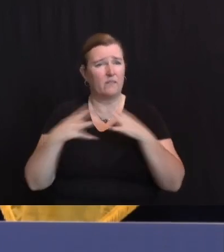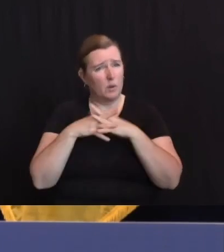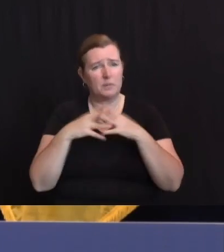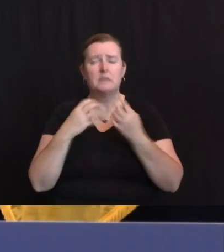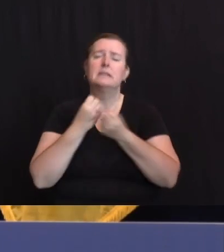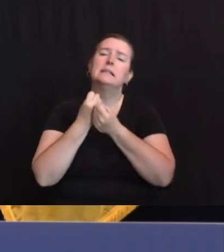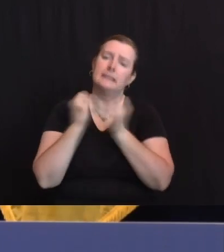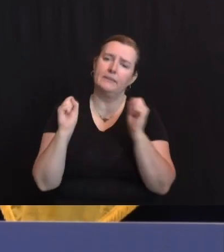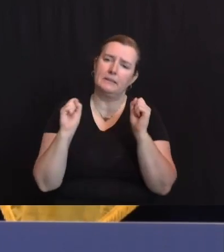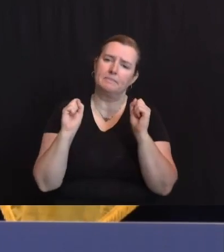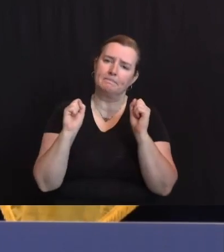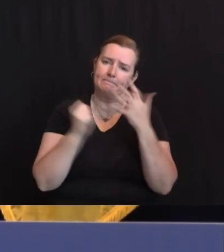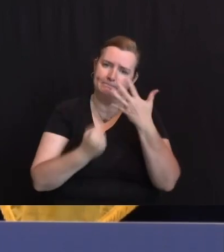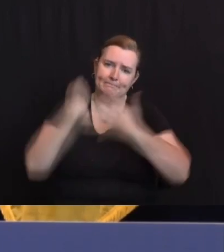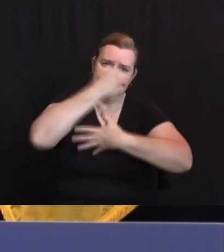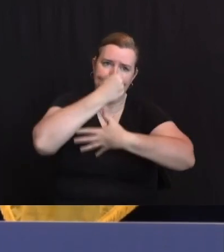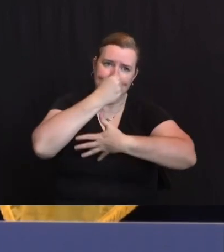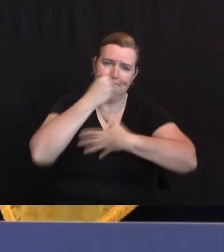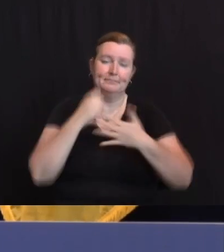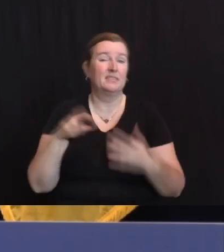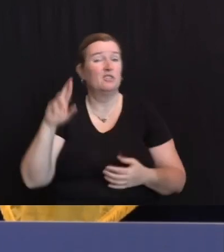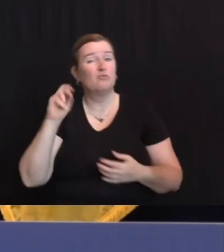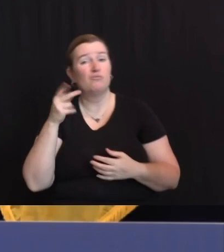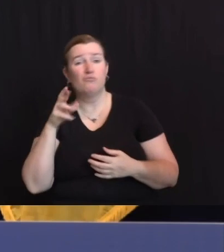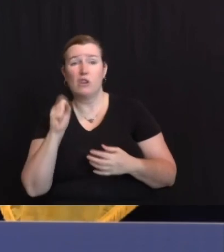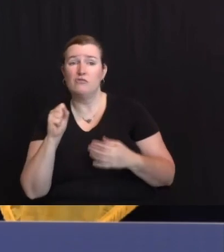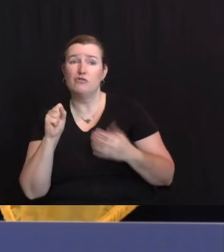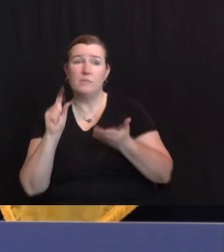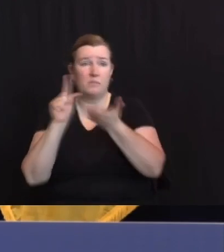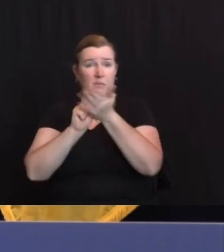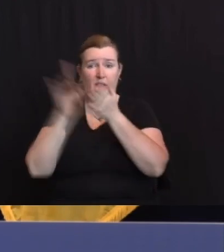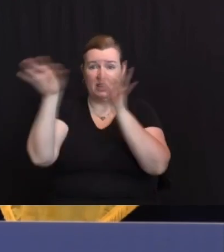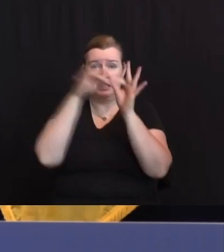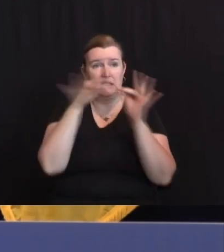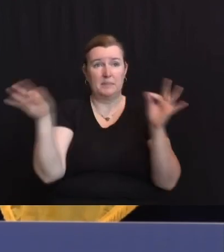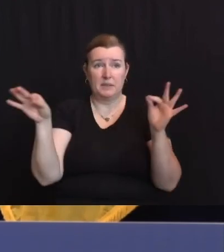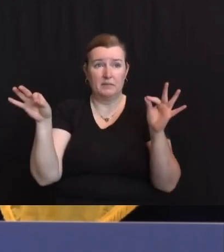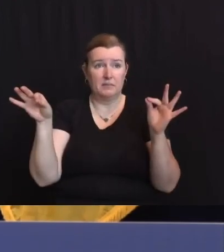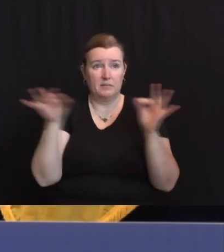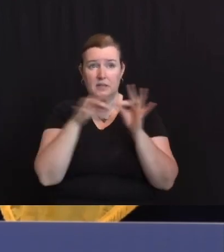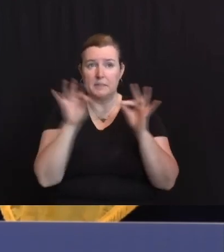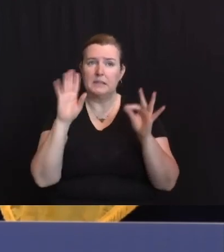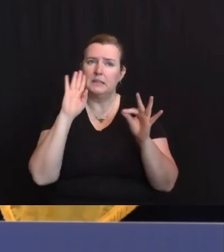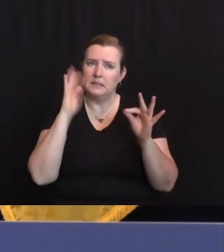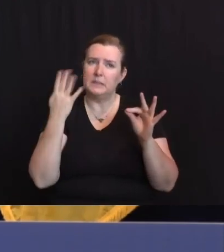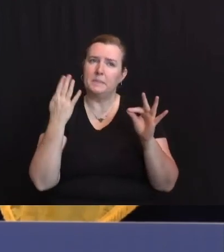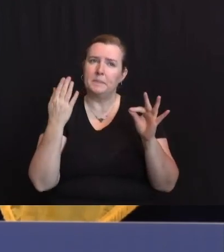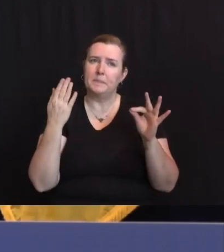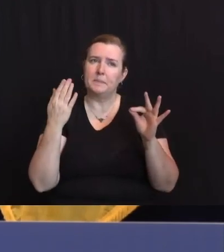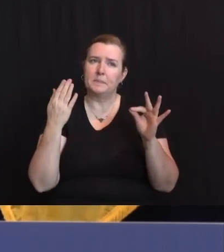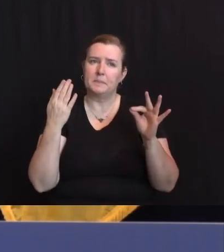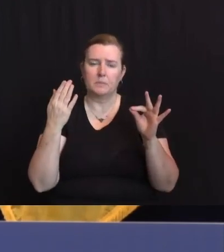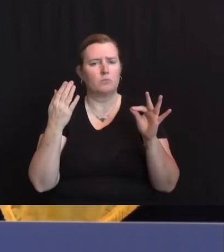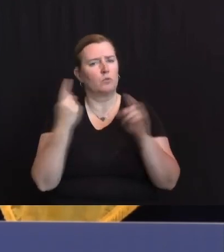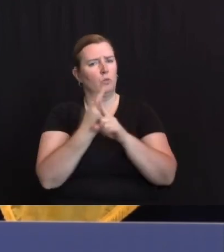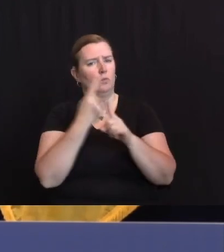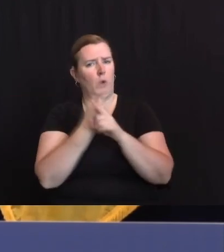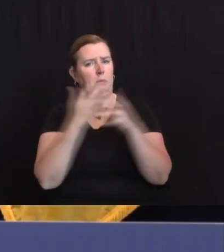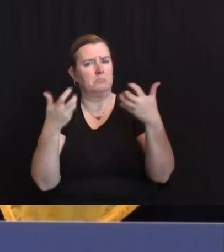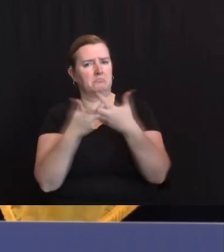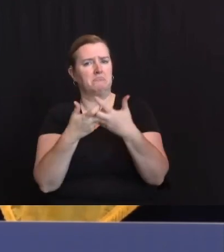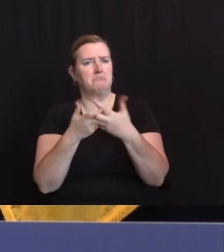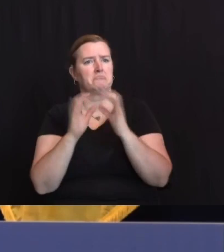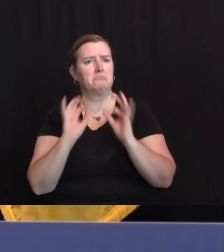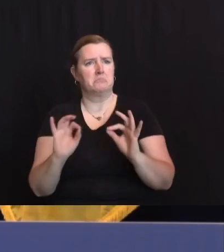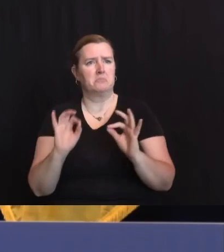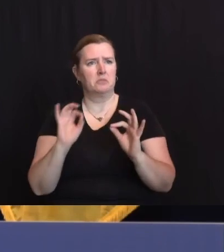thought the statement Rutgers put out earlier today was really good in that respect. I think we're going to look at our executive orders to make sure